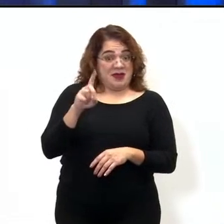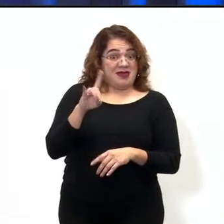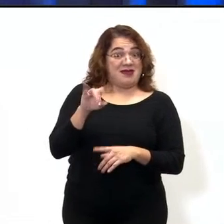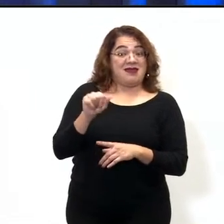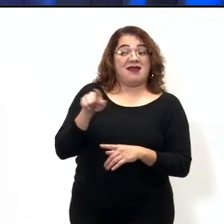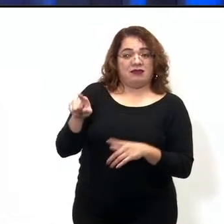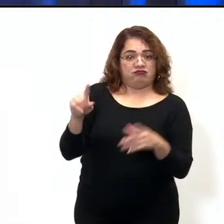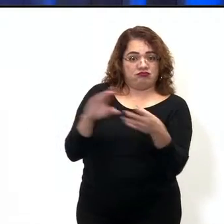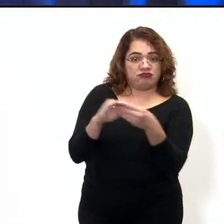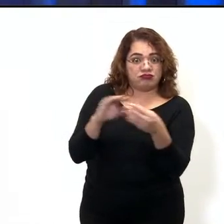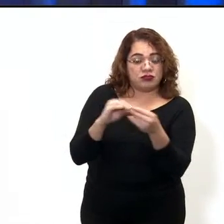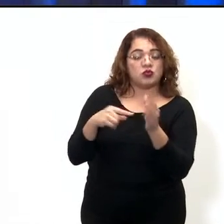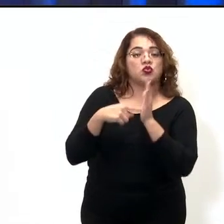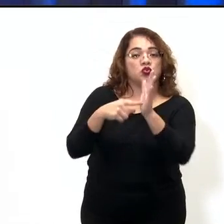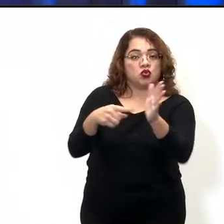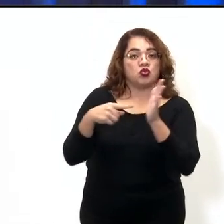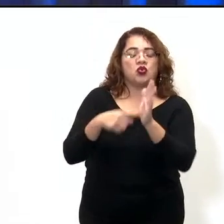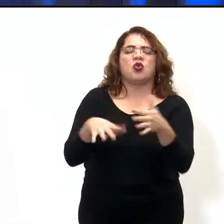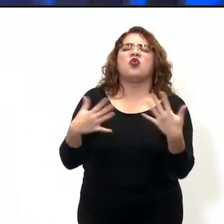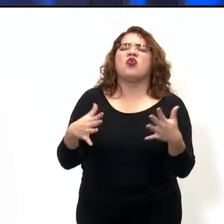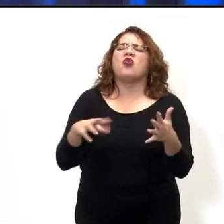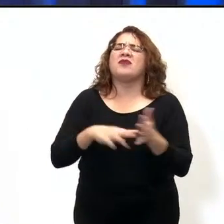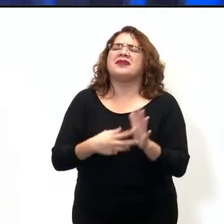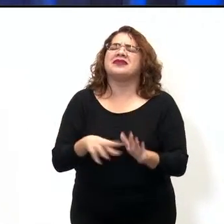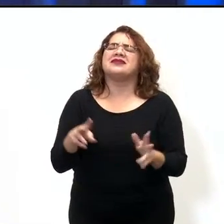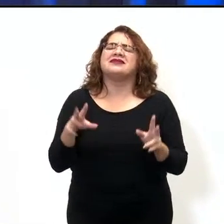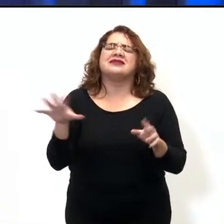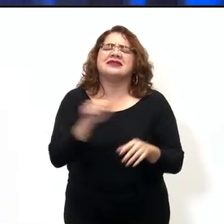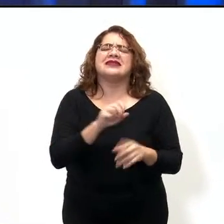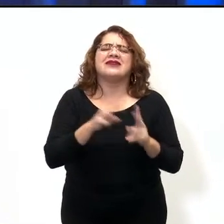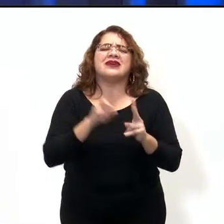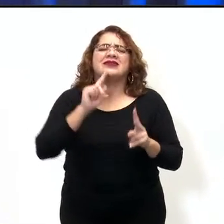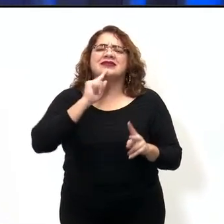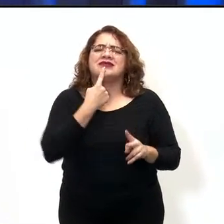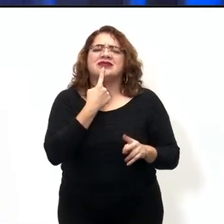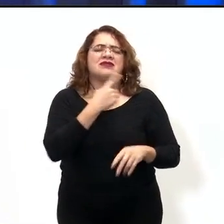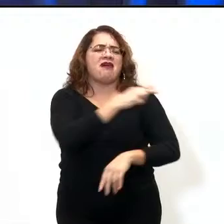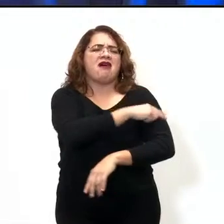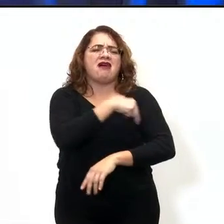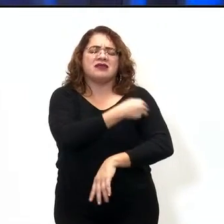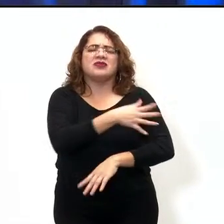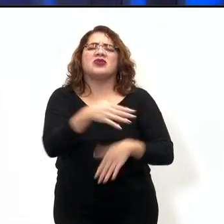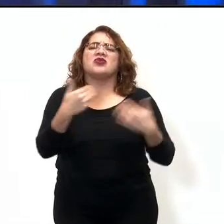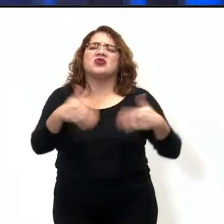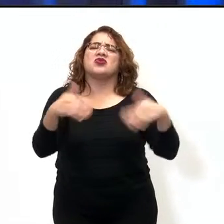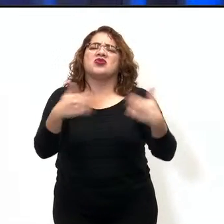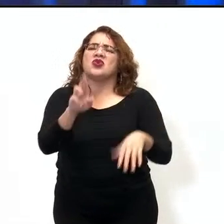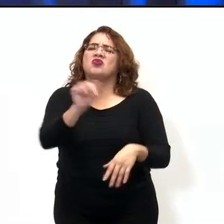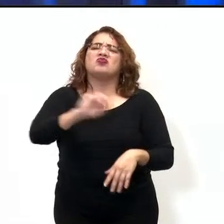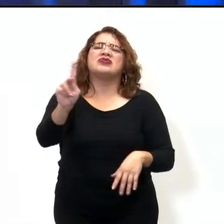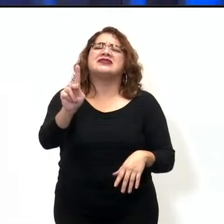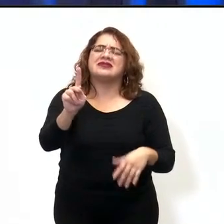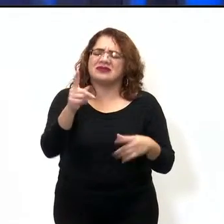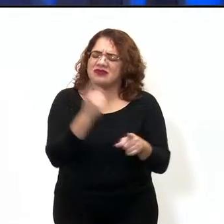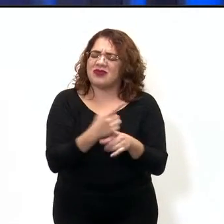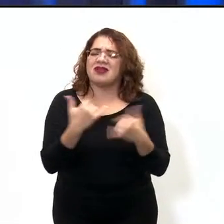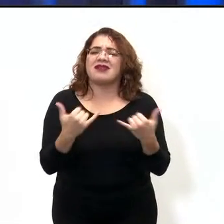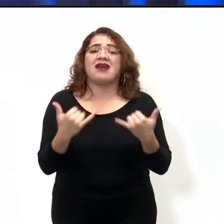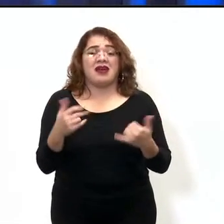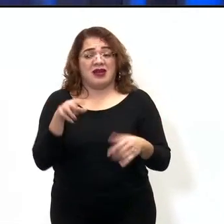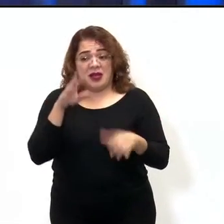hospitals, and folks need to do better. And if you look again at the slide about ages of who's in our